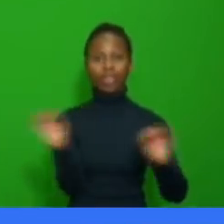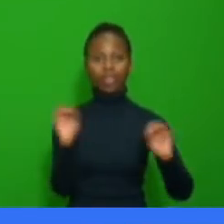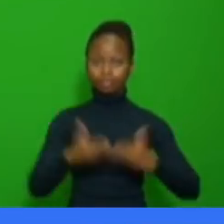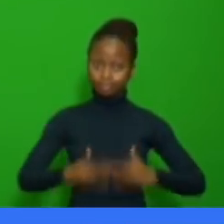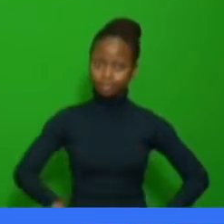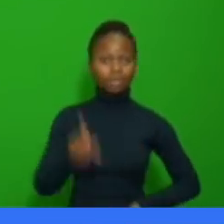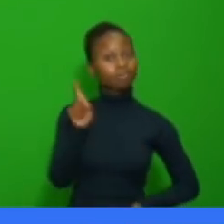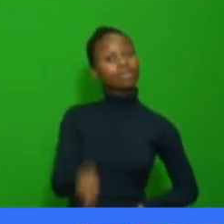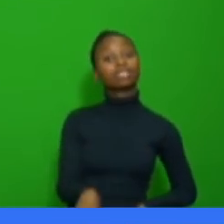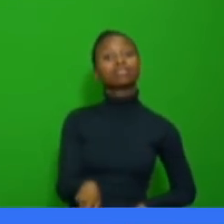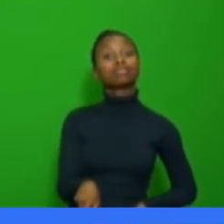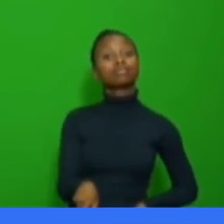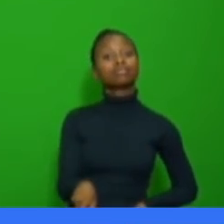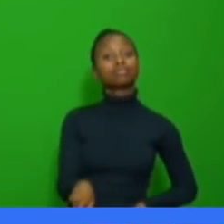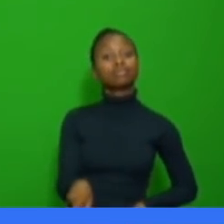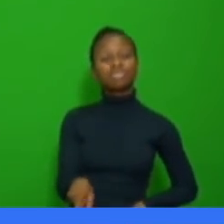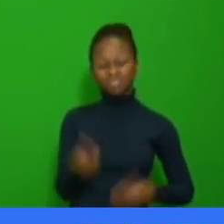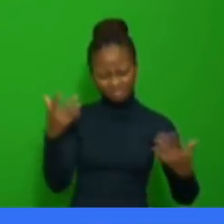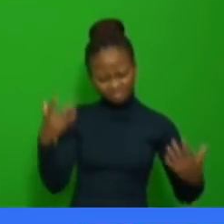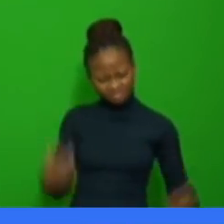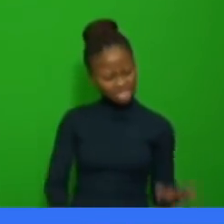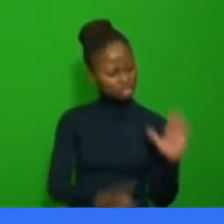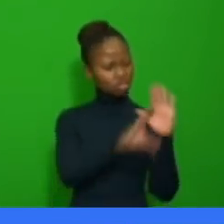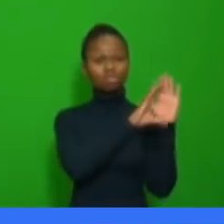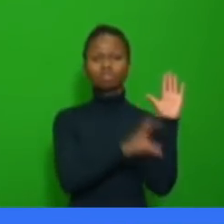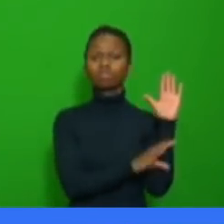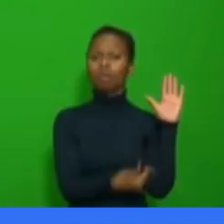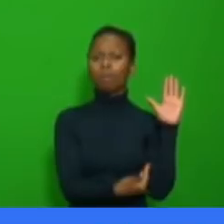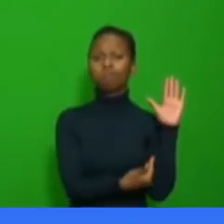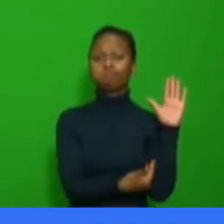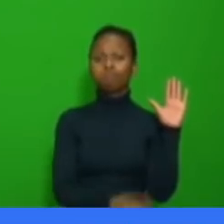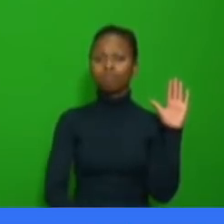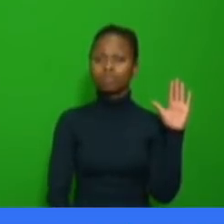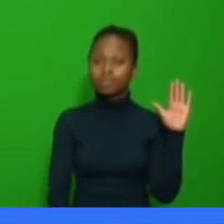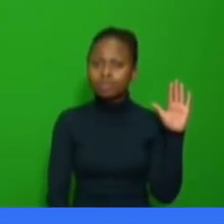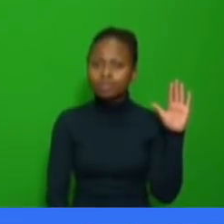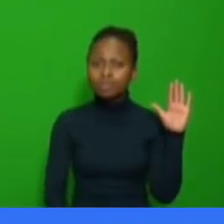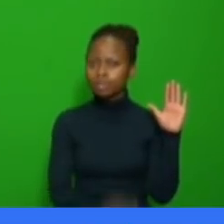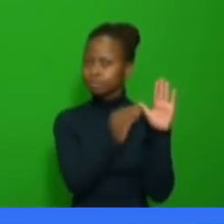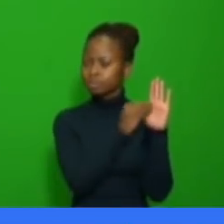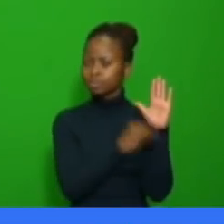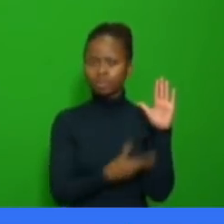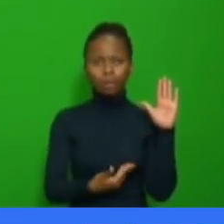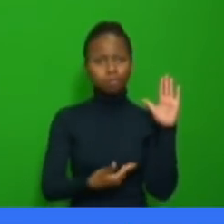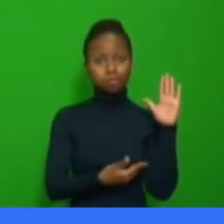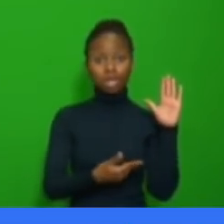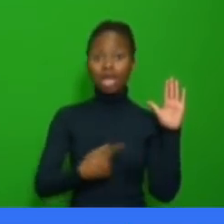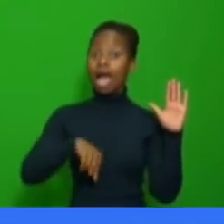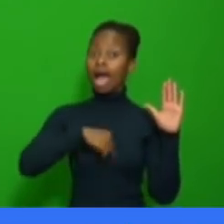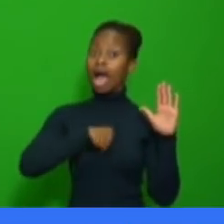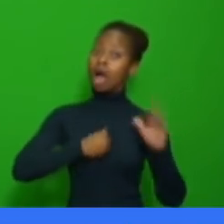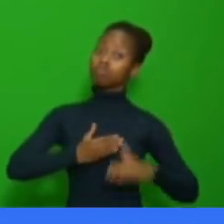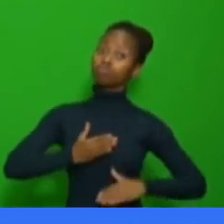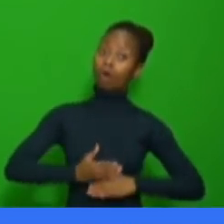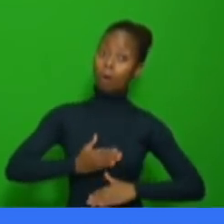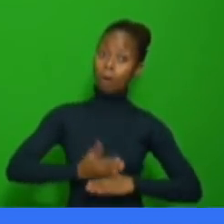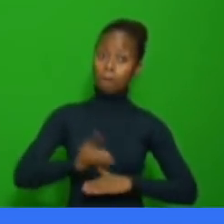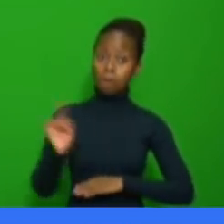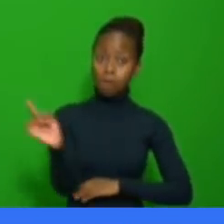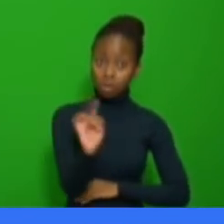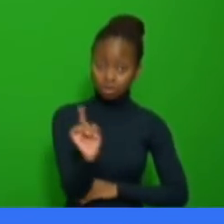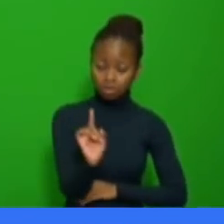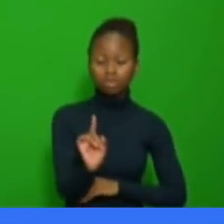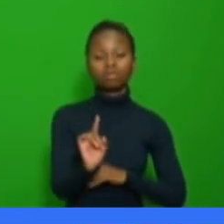mandate of the bank is spelled out in the Constitution. Our task as the bank is to pursue